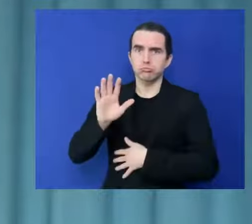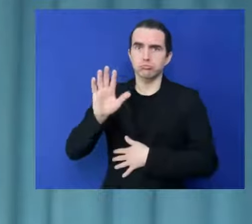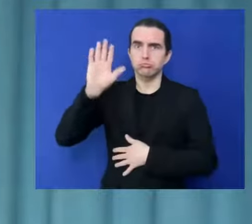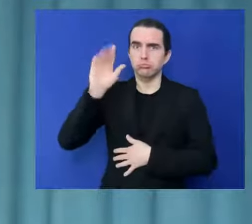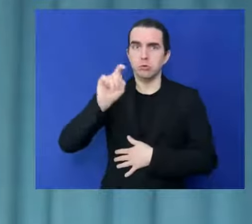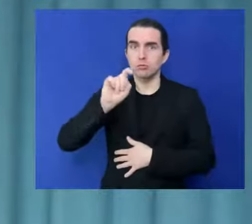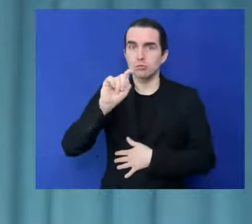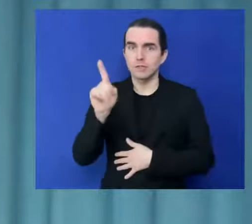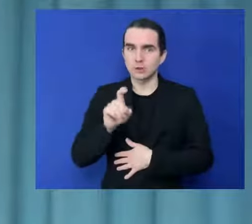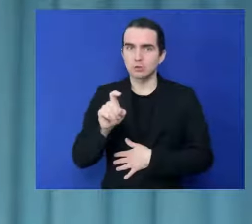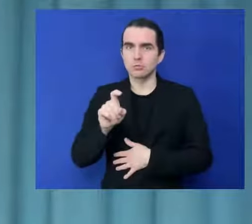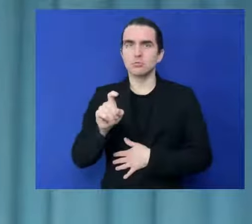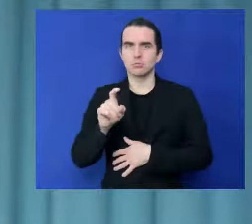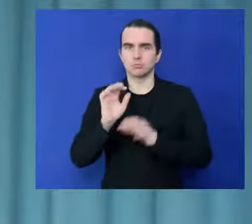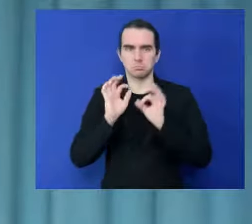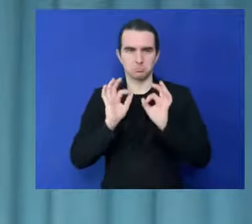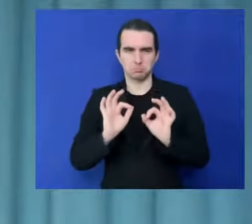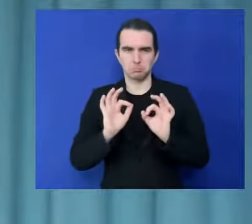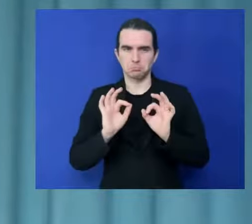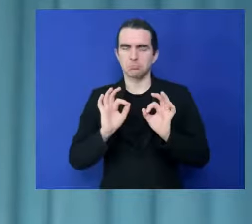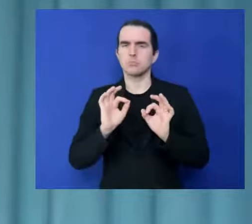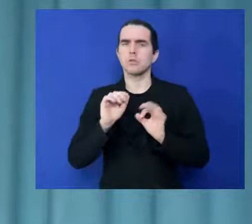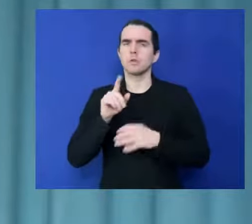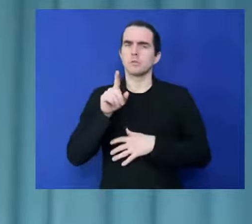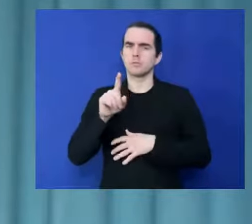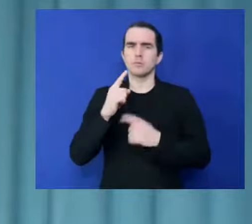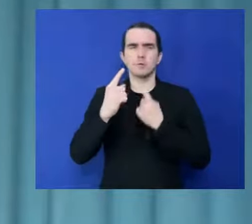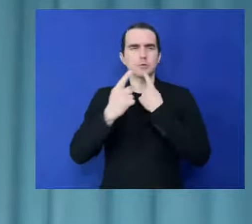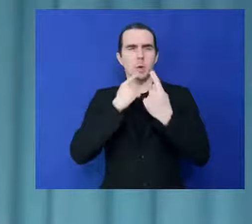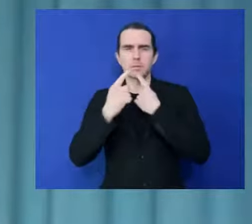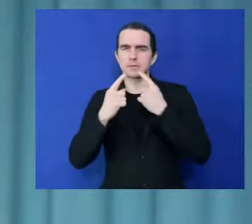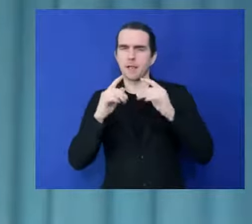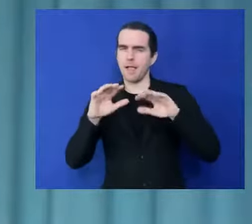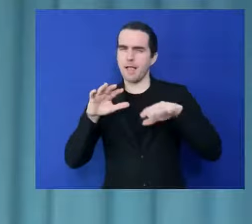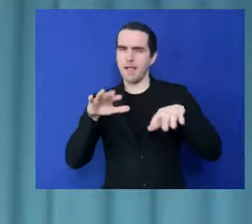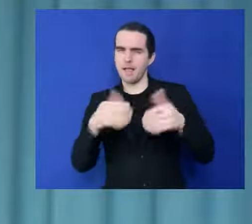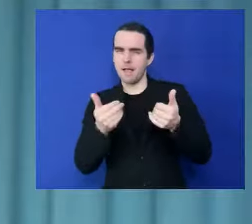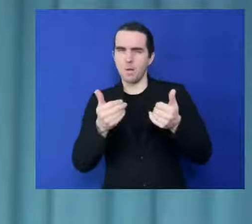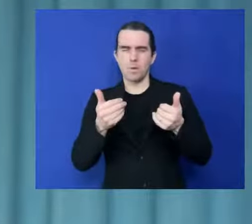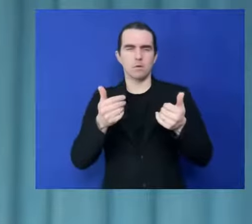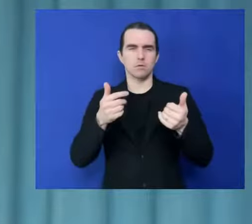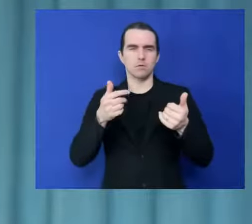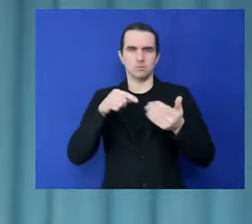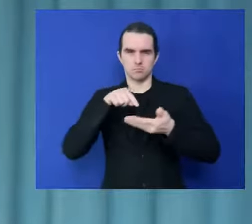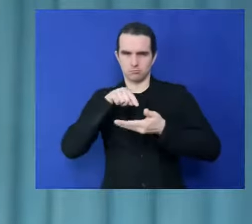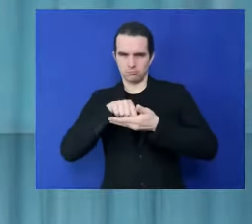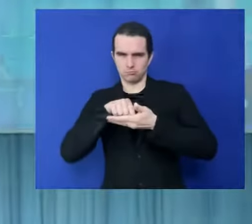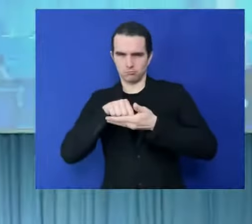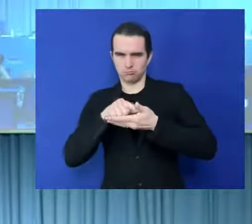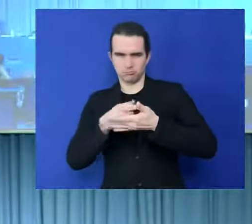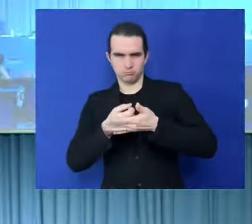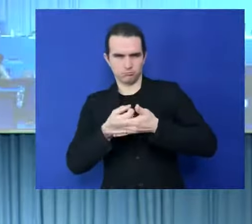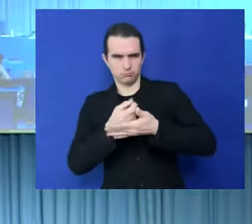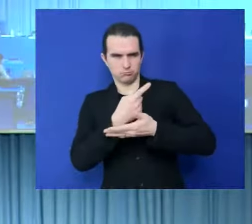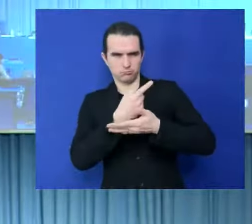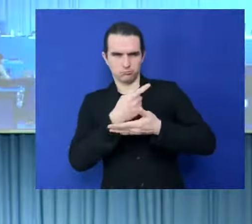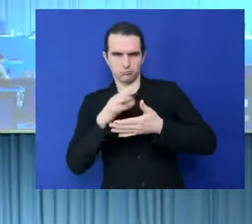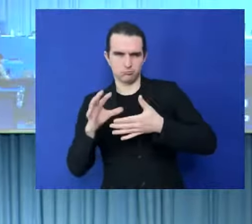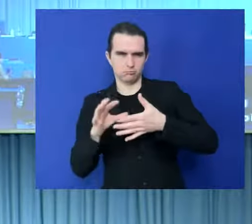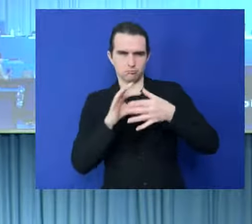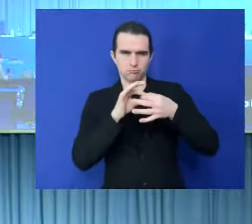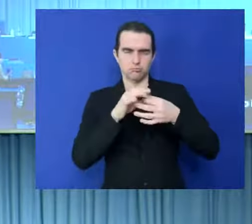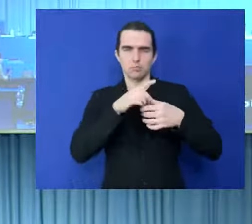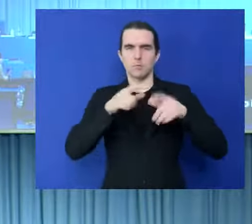in the metro stations, but you need the floor plans or some kind of setup, right? Yeah. So our life is made an awful lot easier if